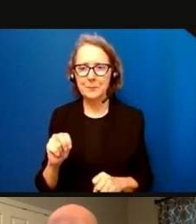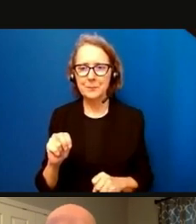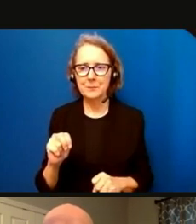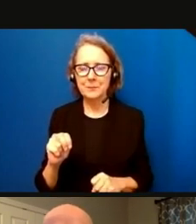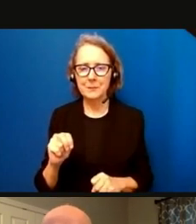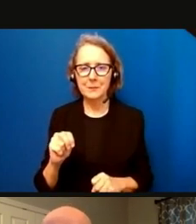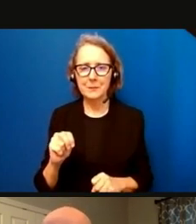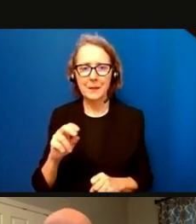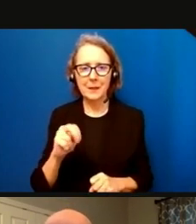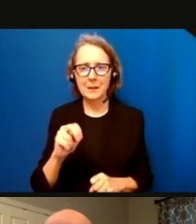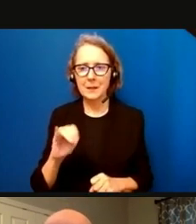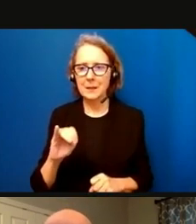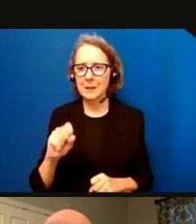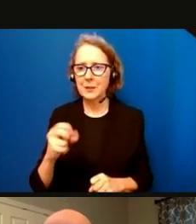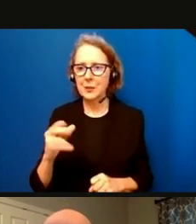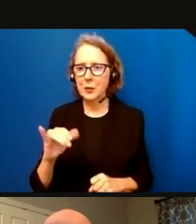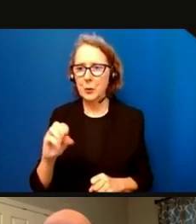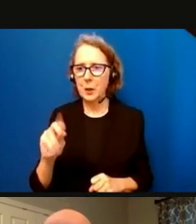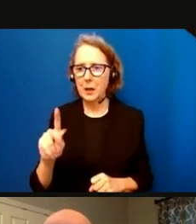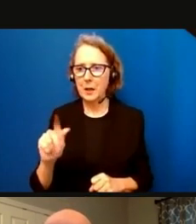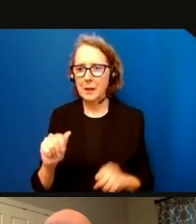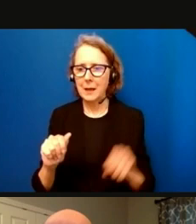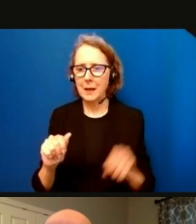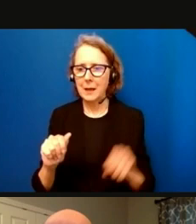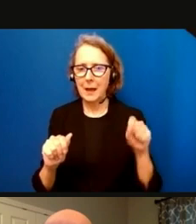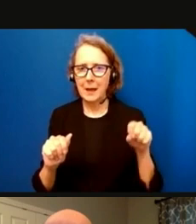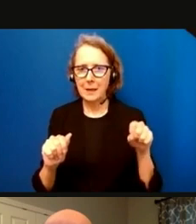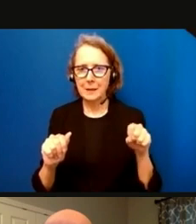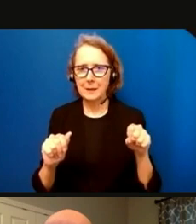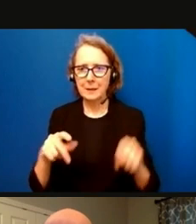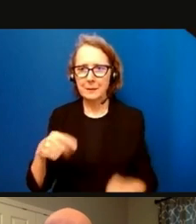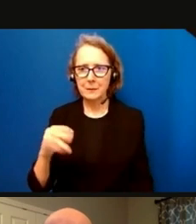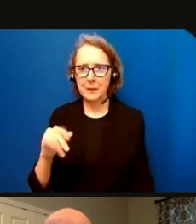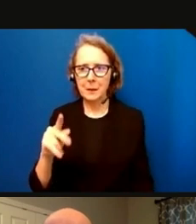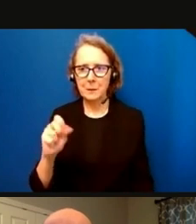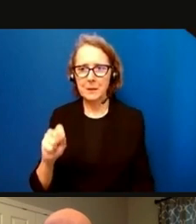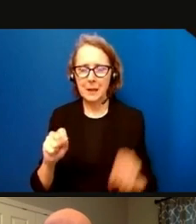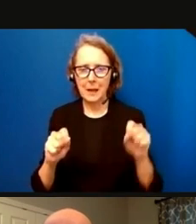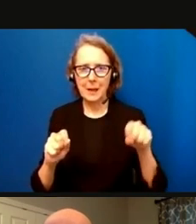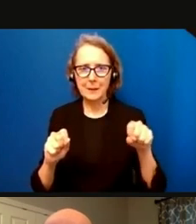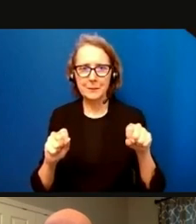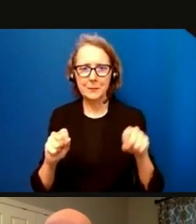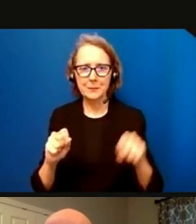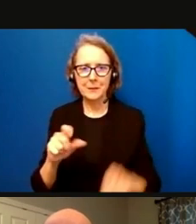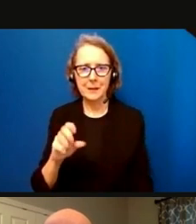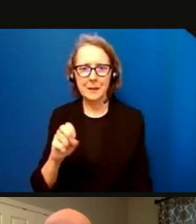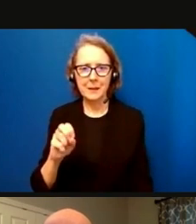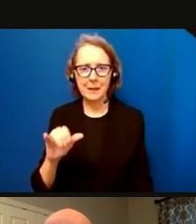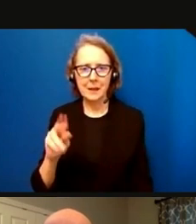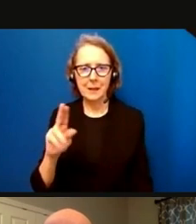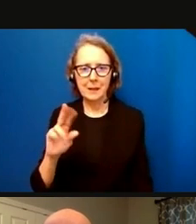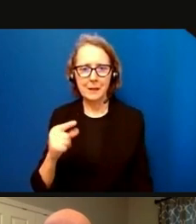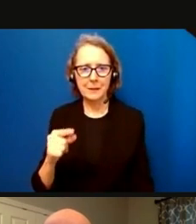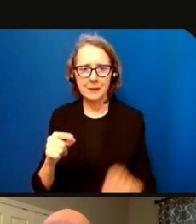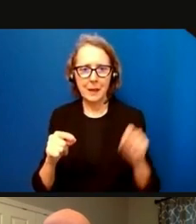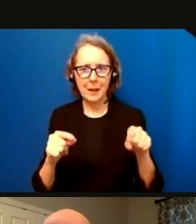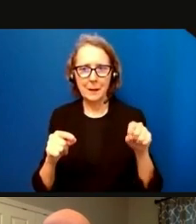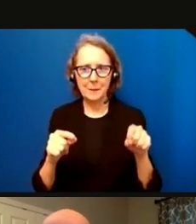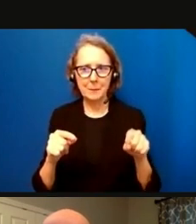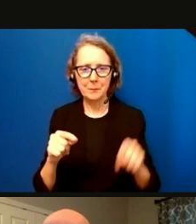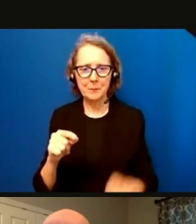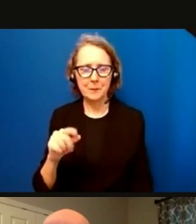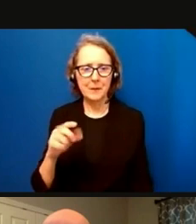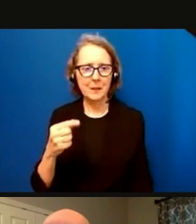Commissioner Nishioka. Aye. Commissioner Phillips. Aye. Commissioner Leung. Aye.